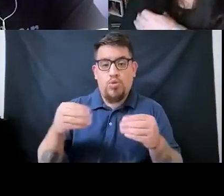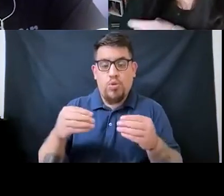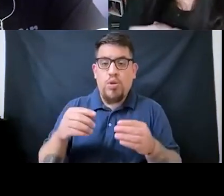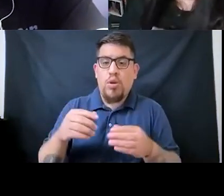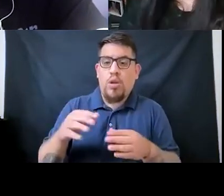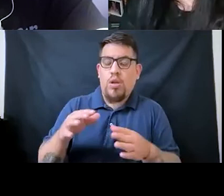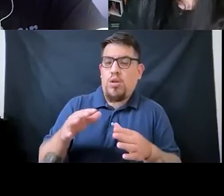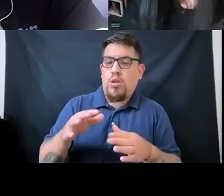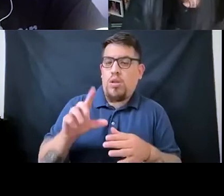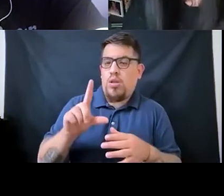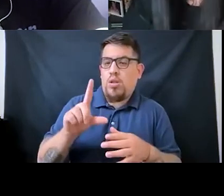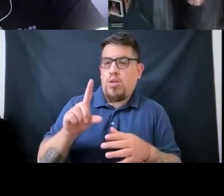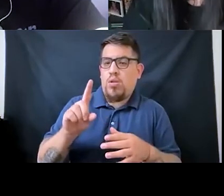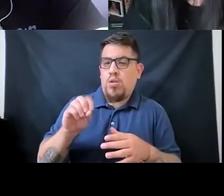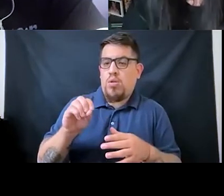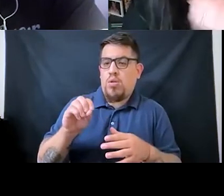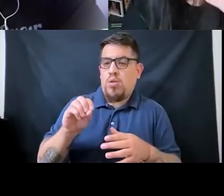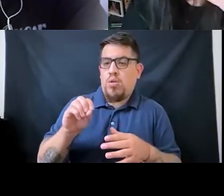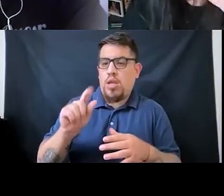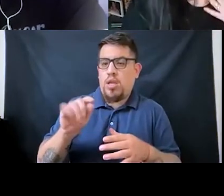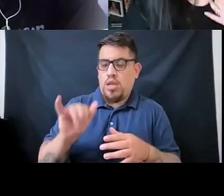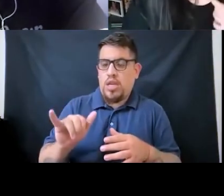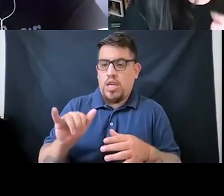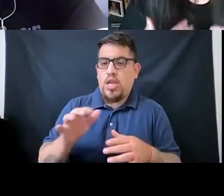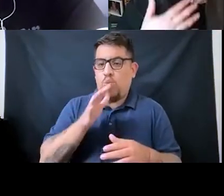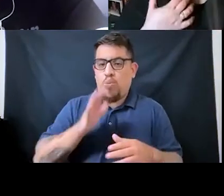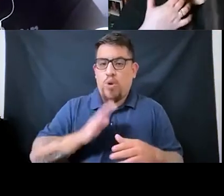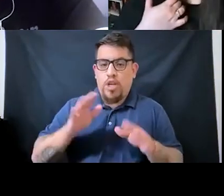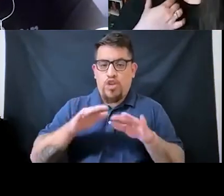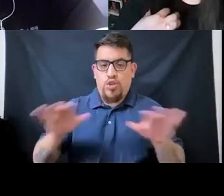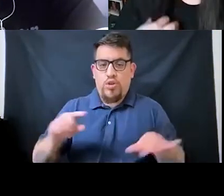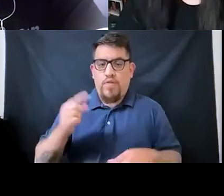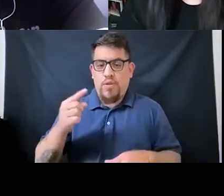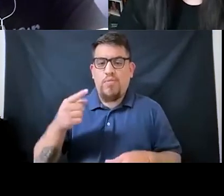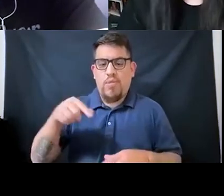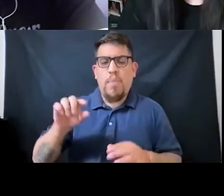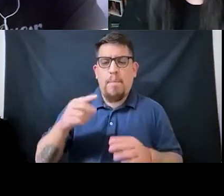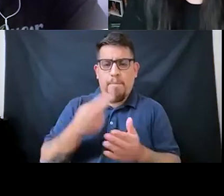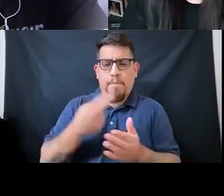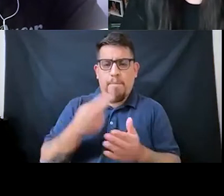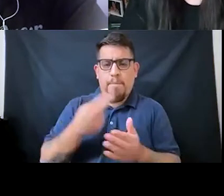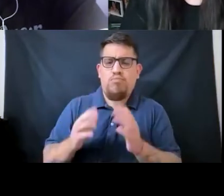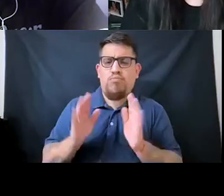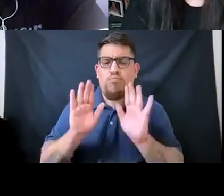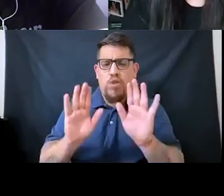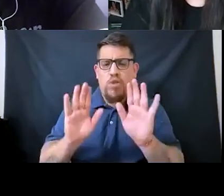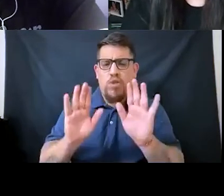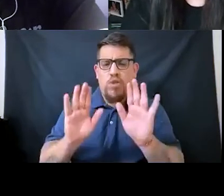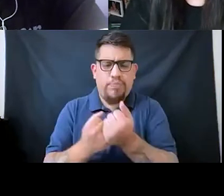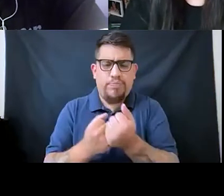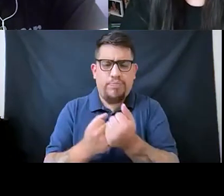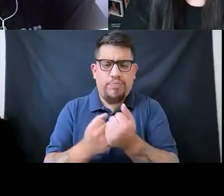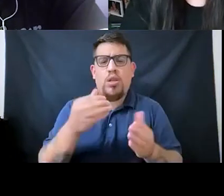and Women and Children's First. They've both been super great to us. There's another bookstore